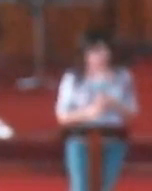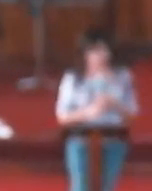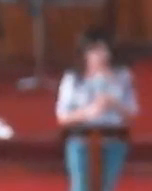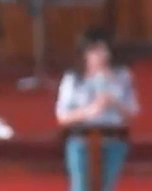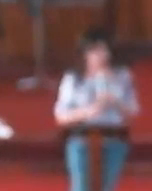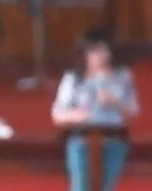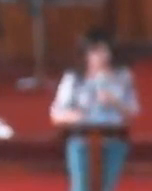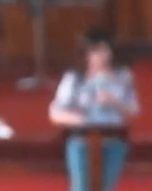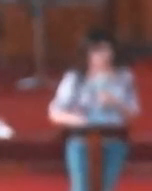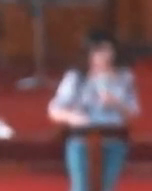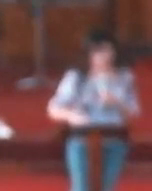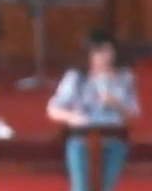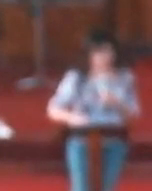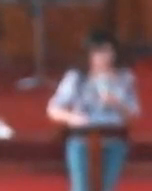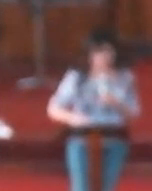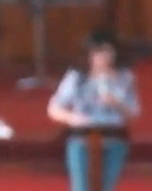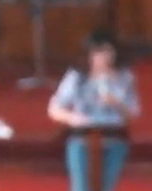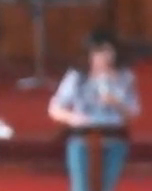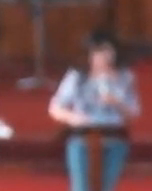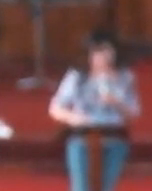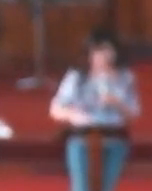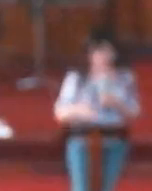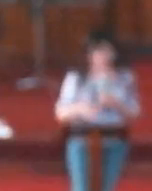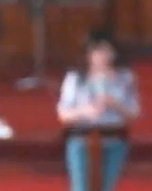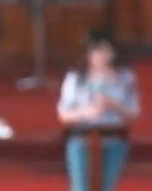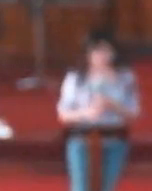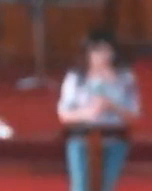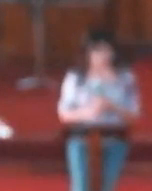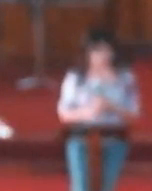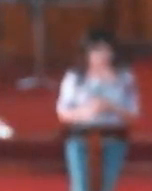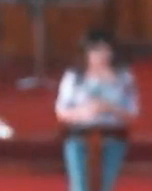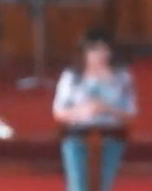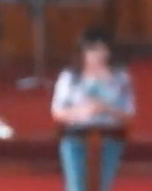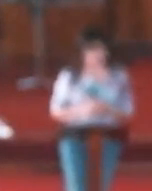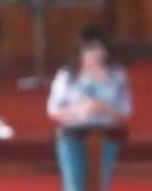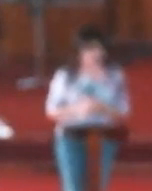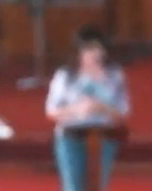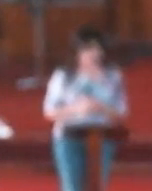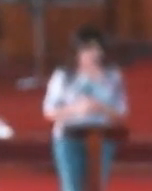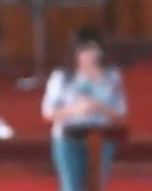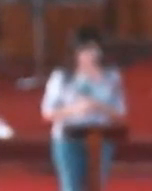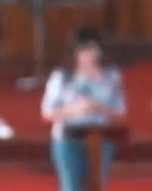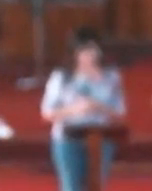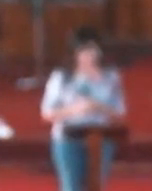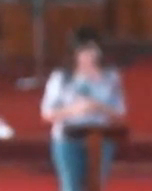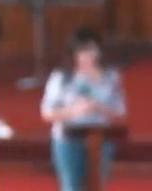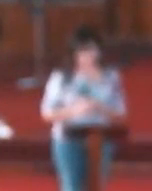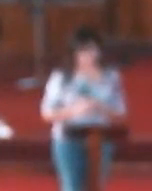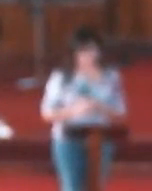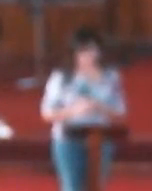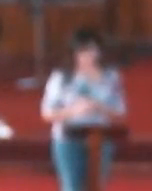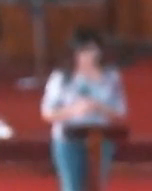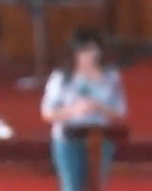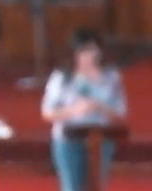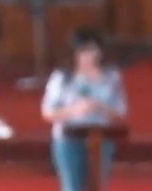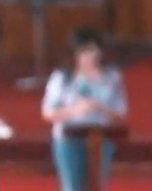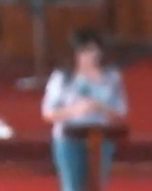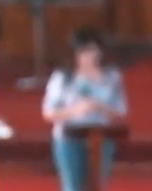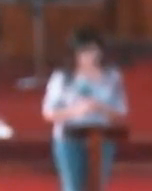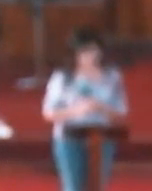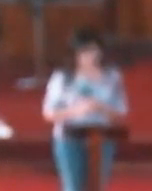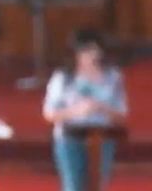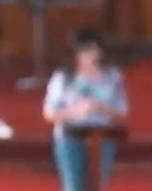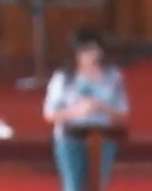Kings 17:16. Dice, y tal como la palabra del Señor lo había